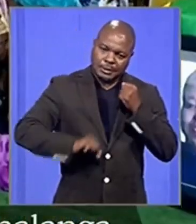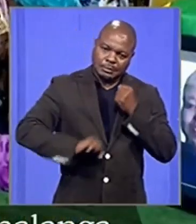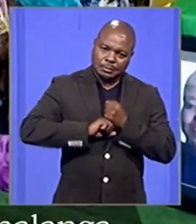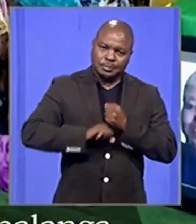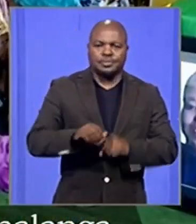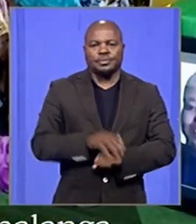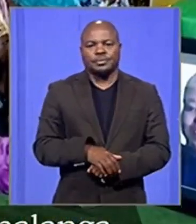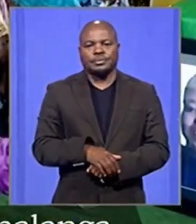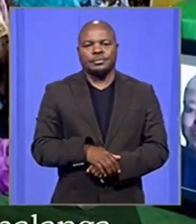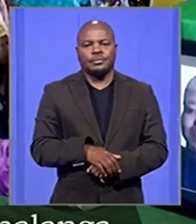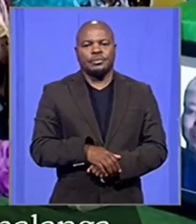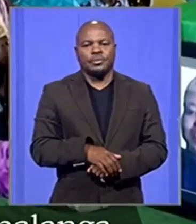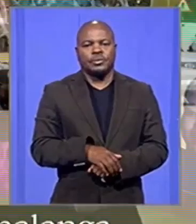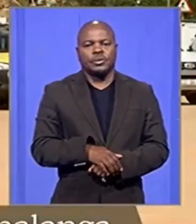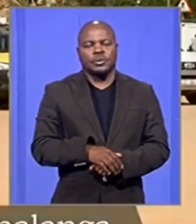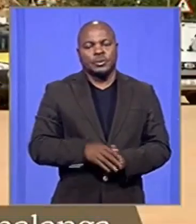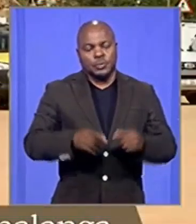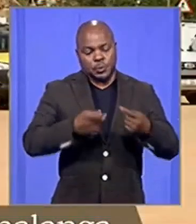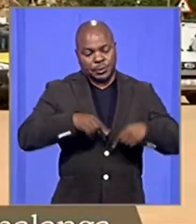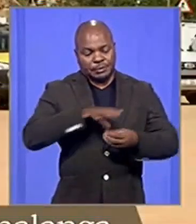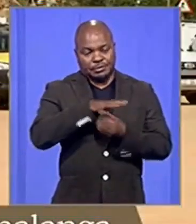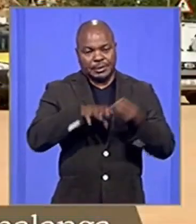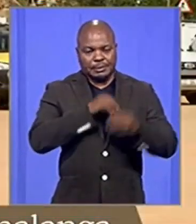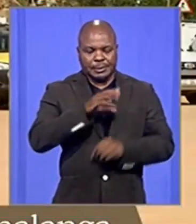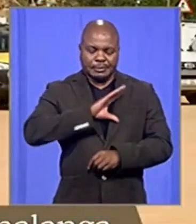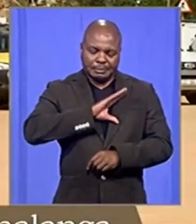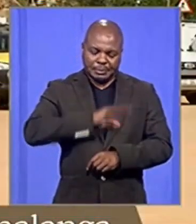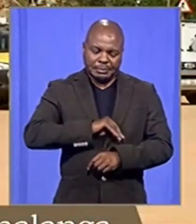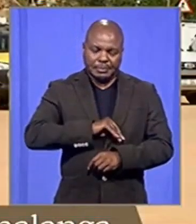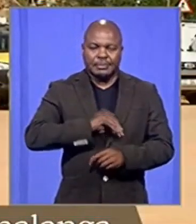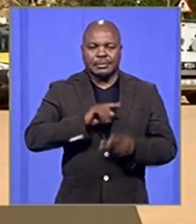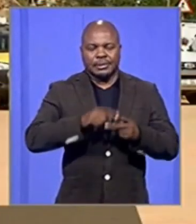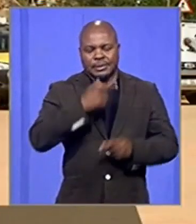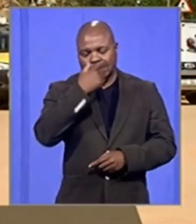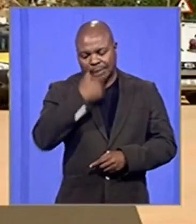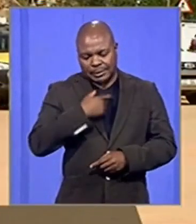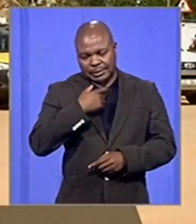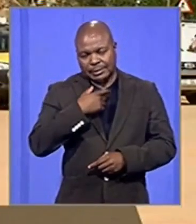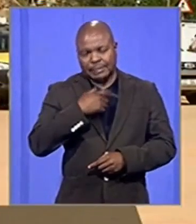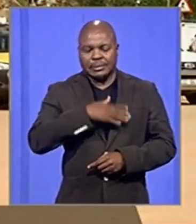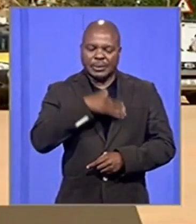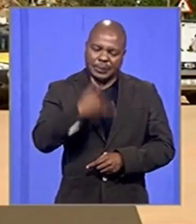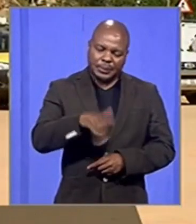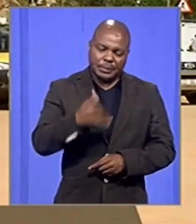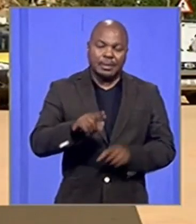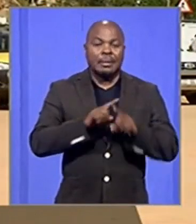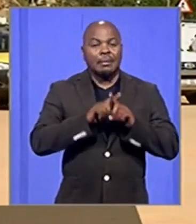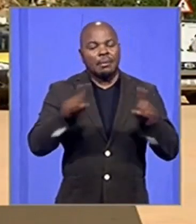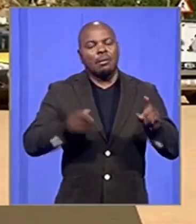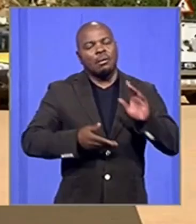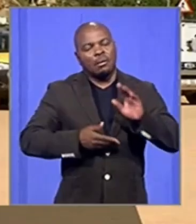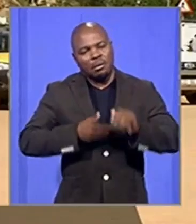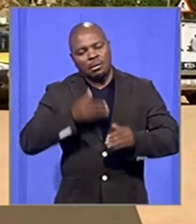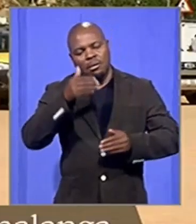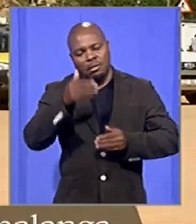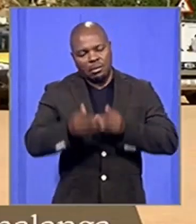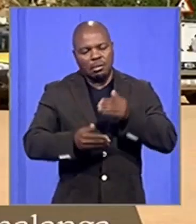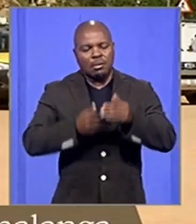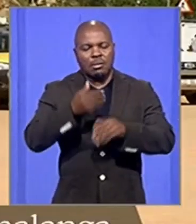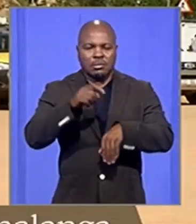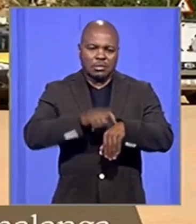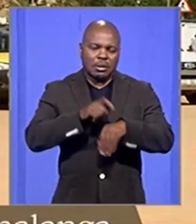family we were so saddened and it was very painful, but as time goes on I think we are